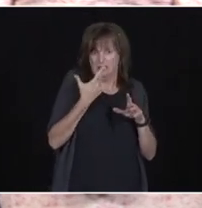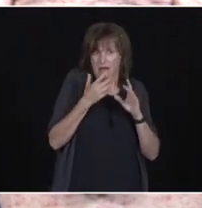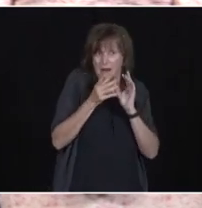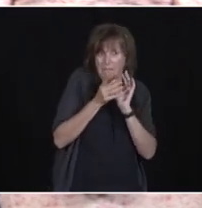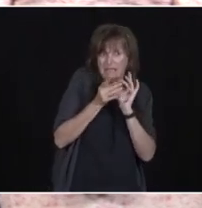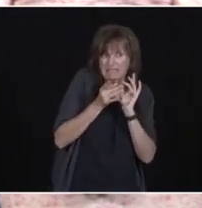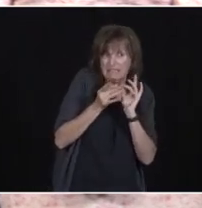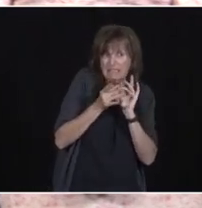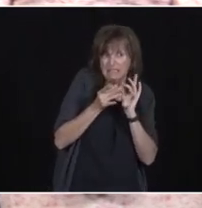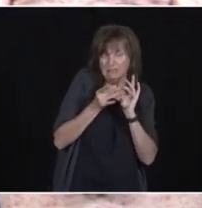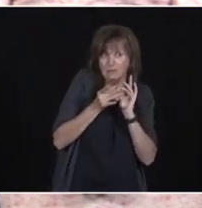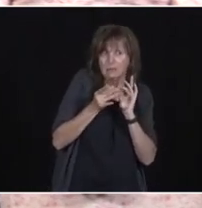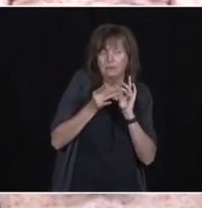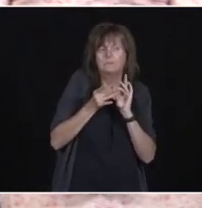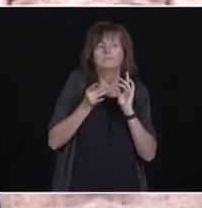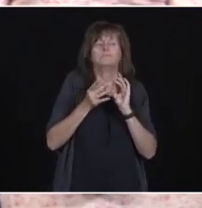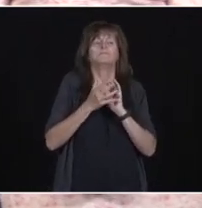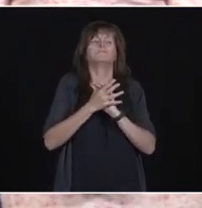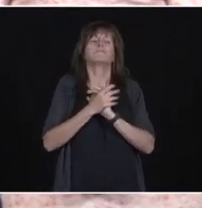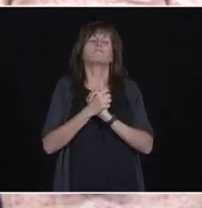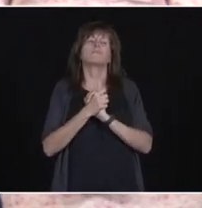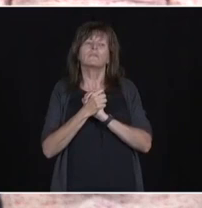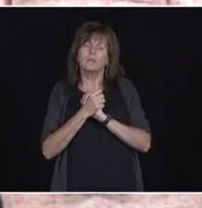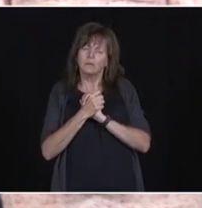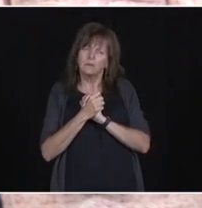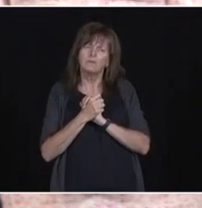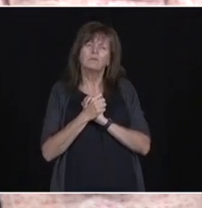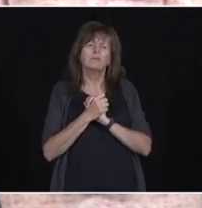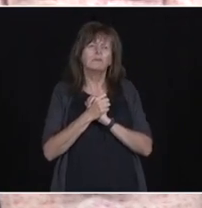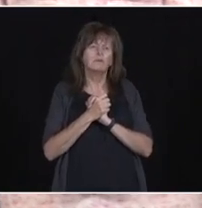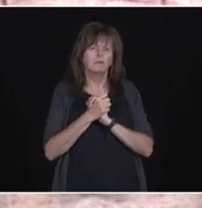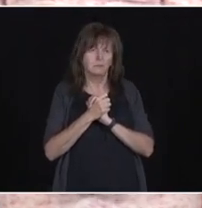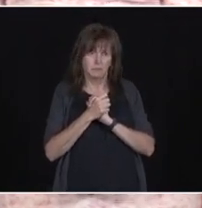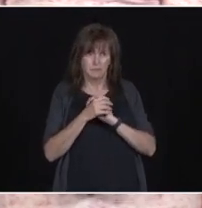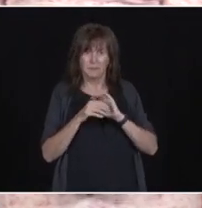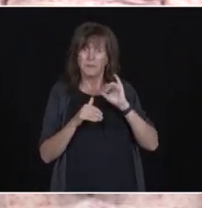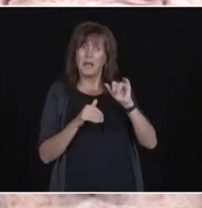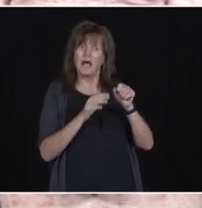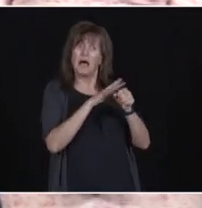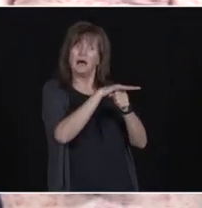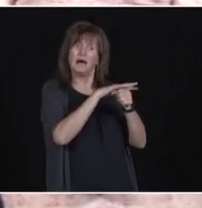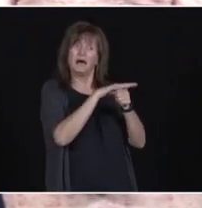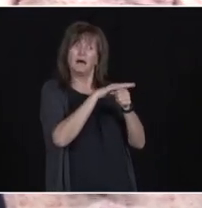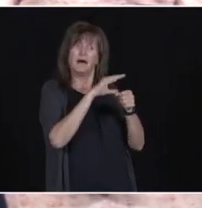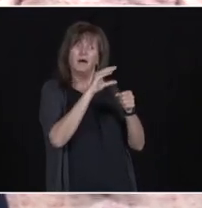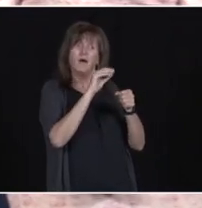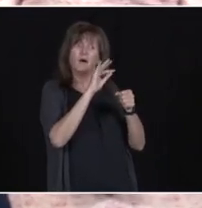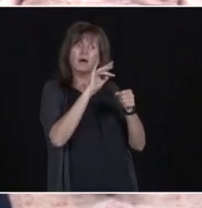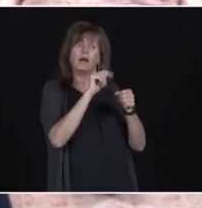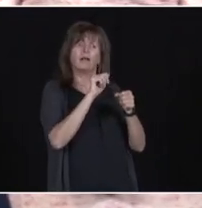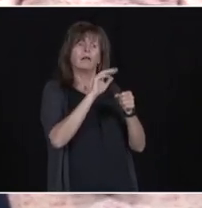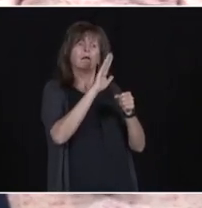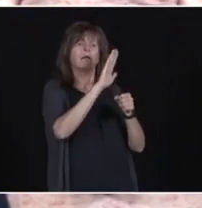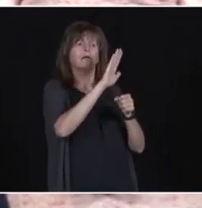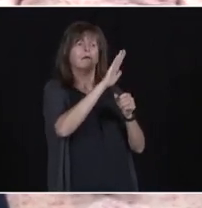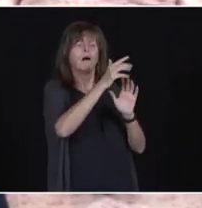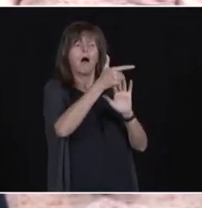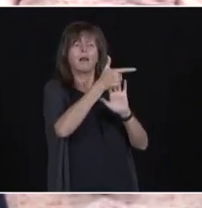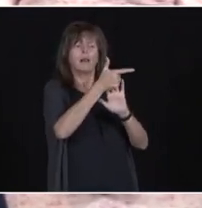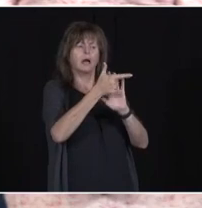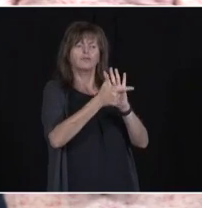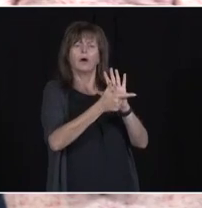actual legislative measures happening here? So within about 10 minutes after my press conference, I called the Attorney